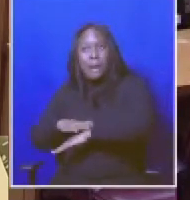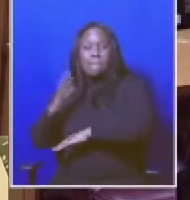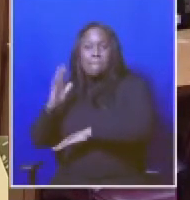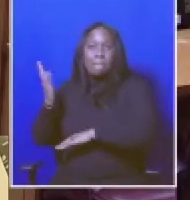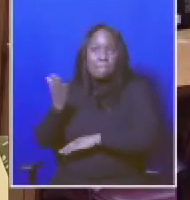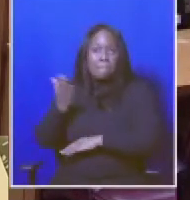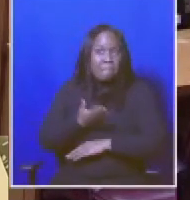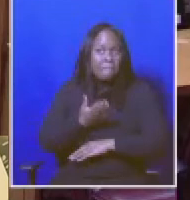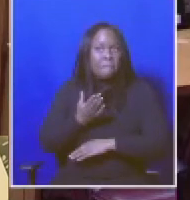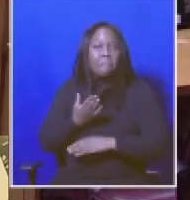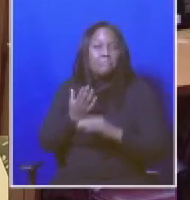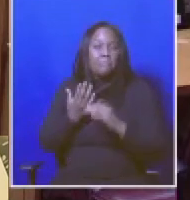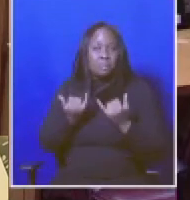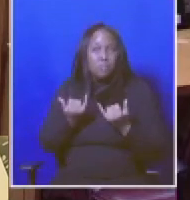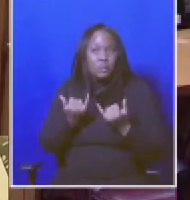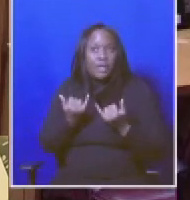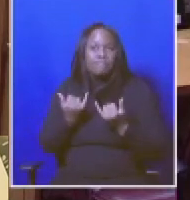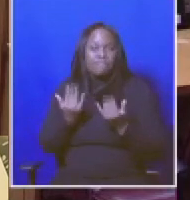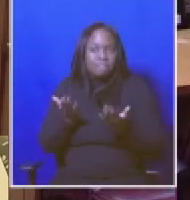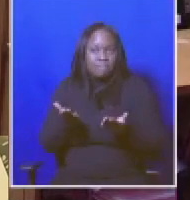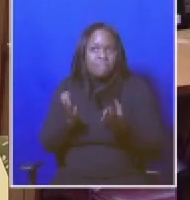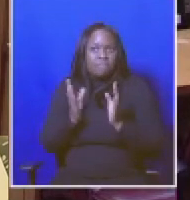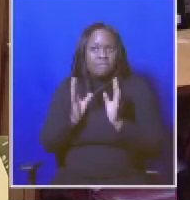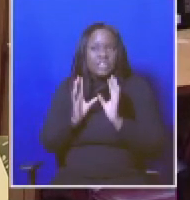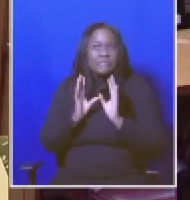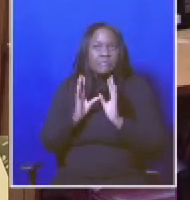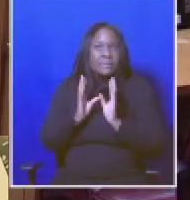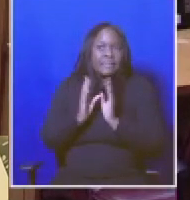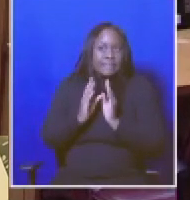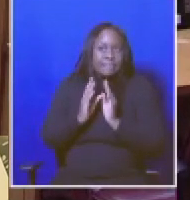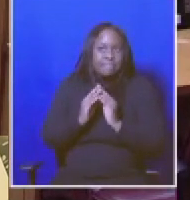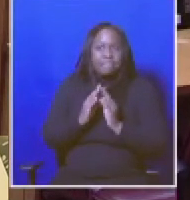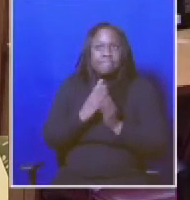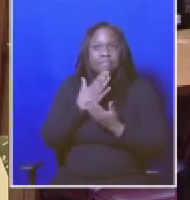for this particular sitting.